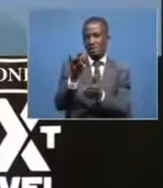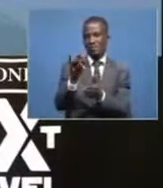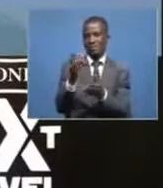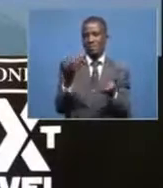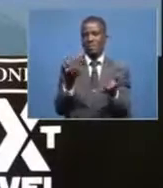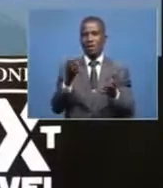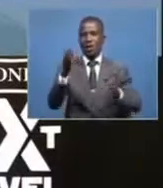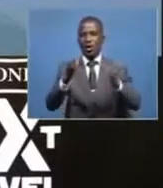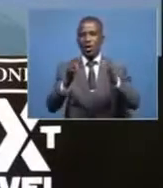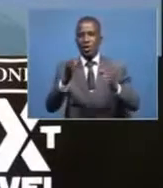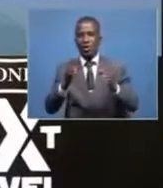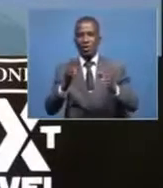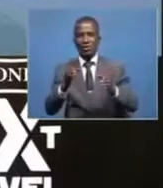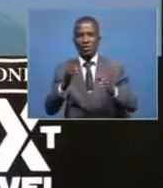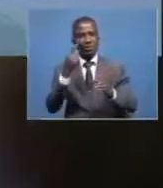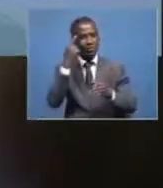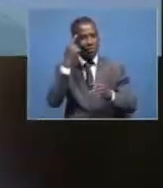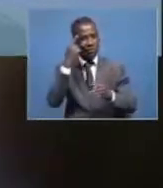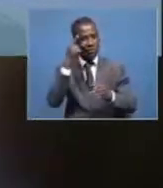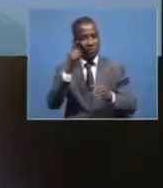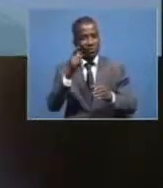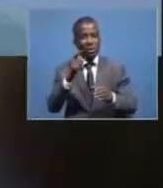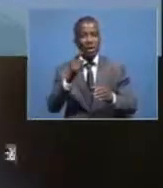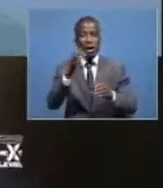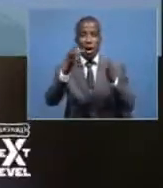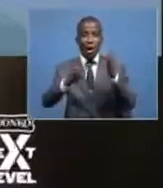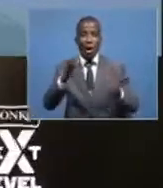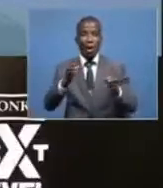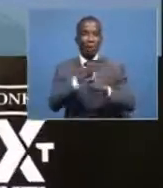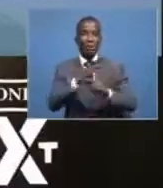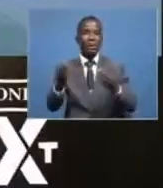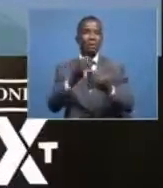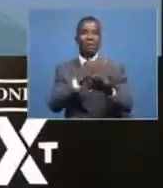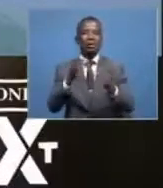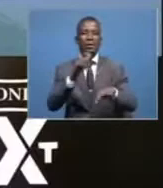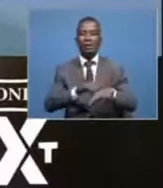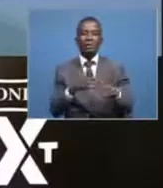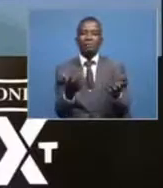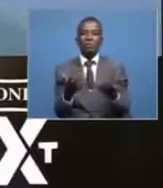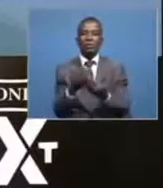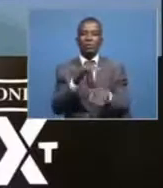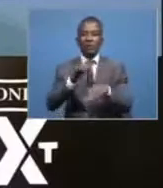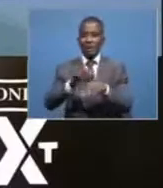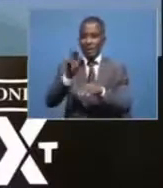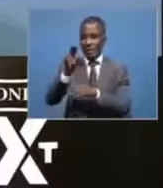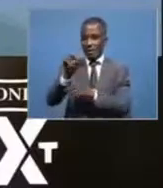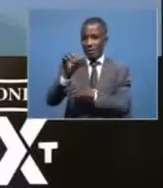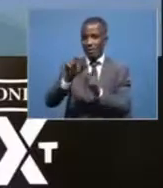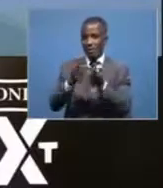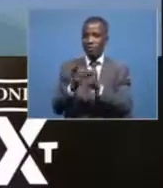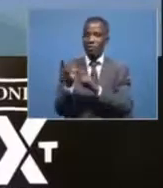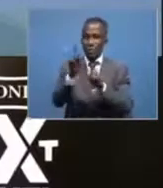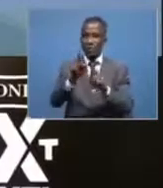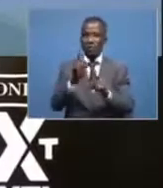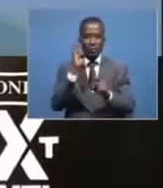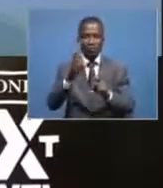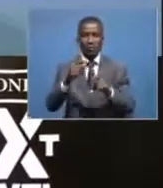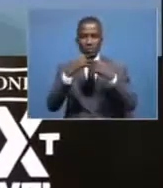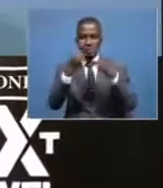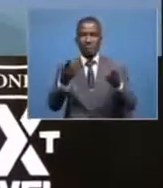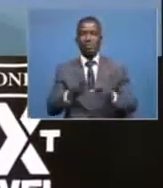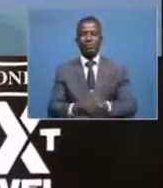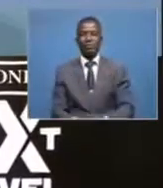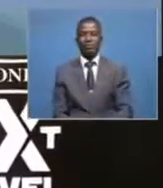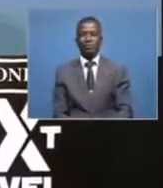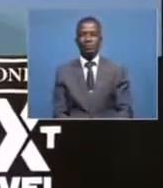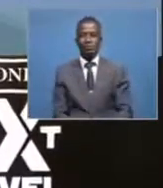the court said that for them, I mean, they're there. If you bring in application, they can't stop you, but they can actually hear. Right. Let's move on to talk to